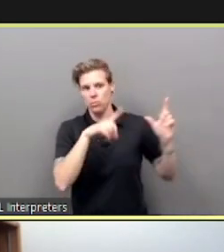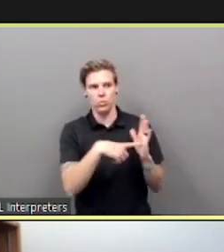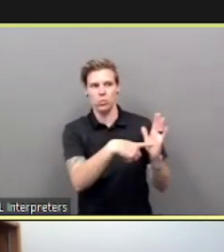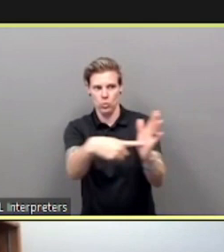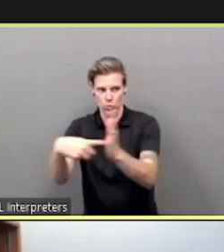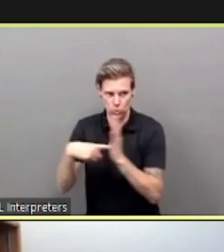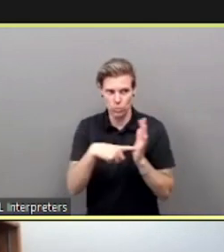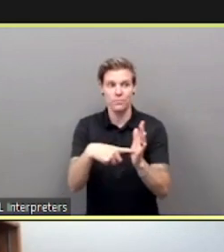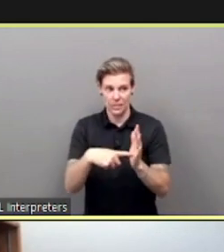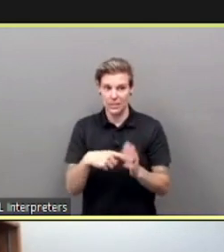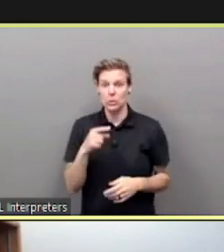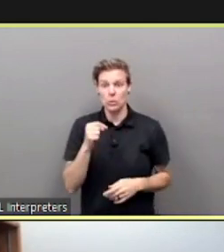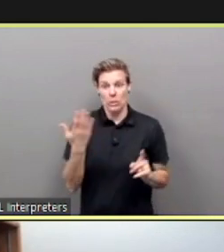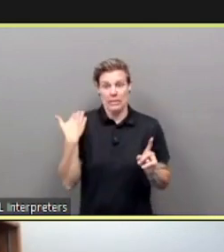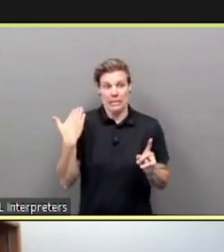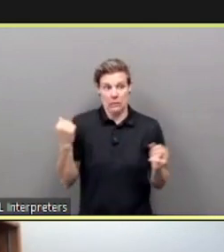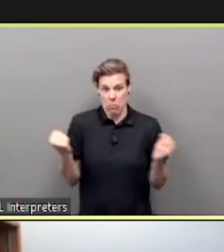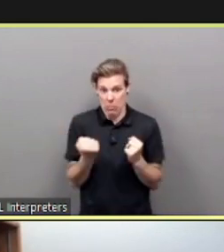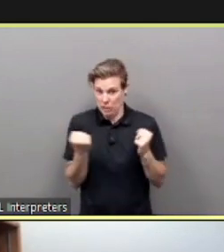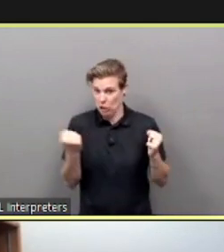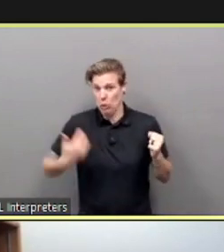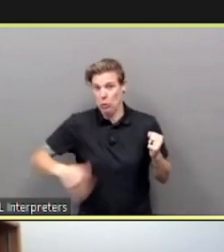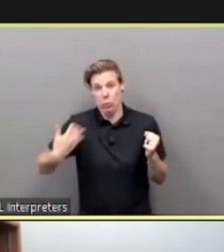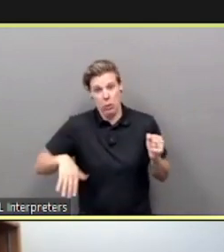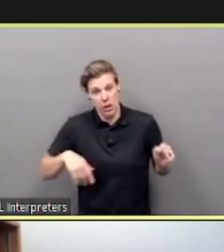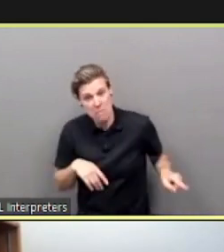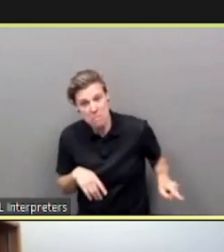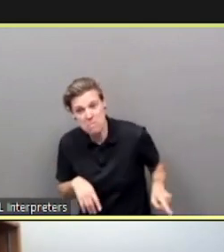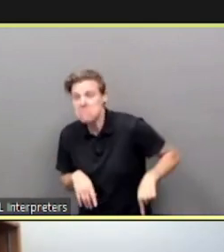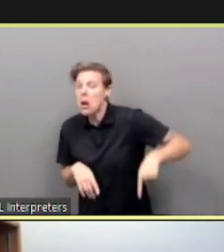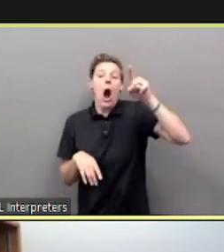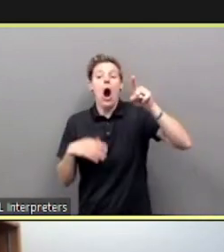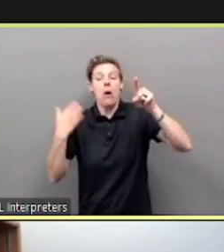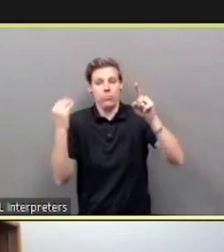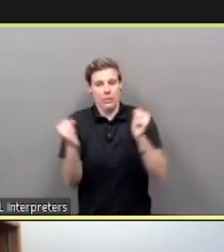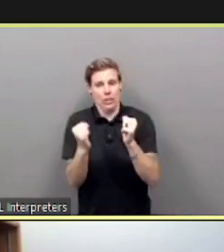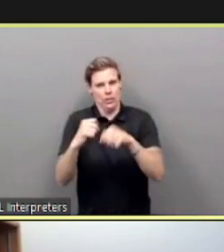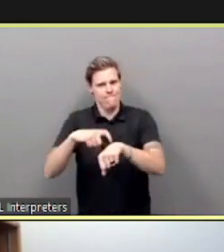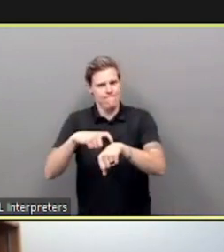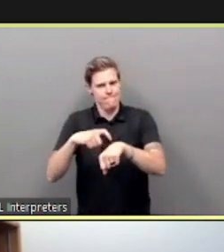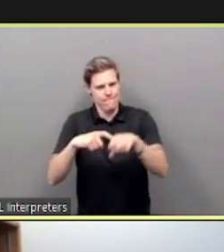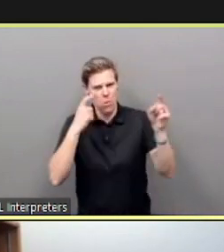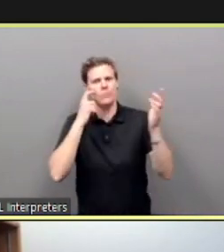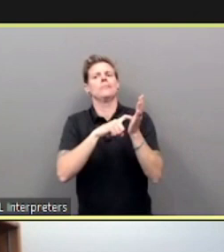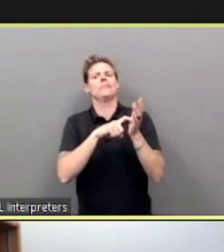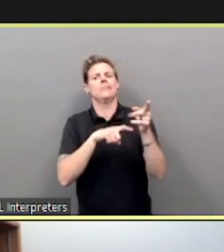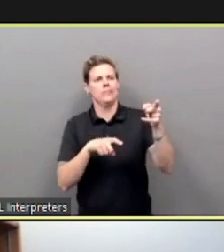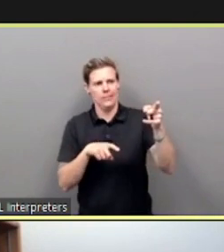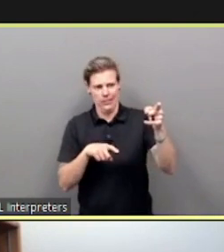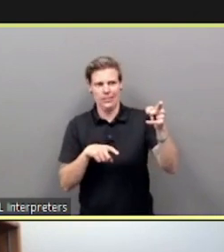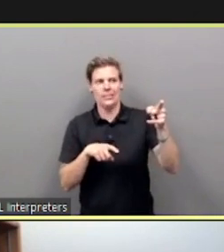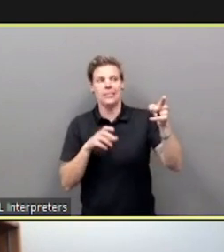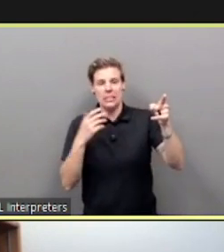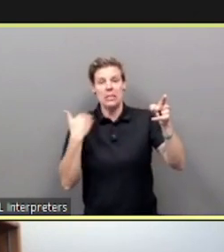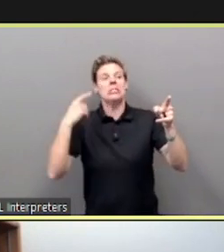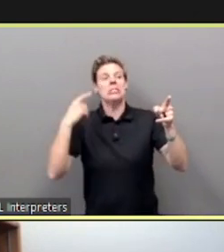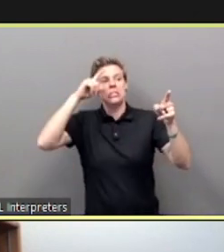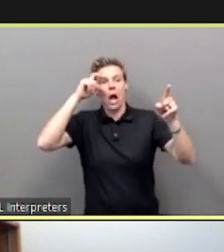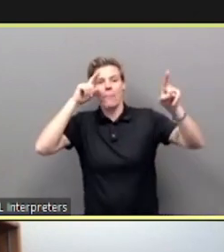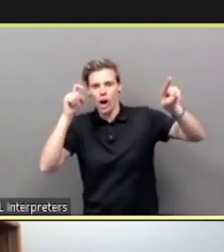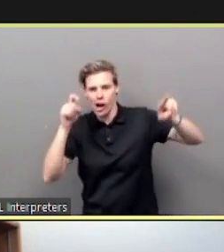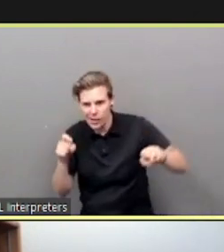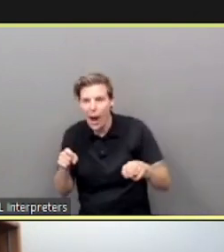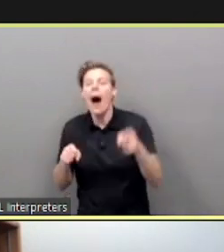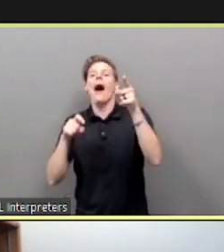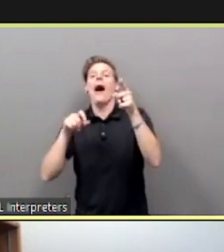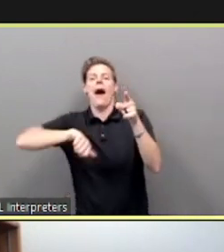in cases over the past, over these summer months. But you can see one that really sticks sticks out here